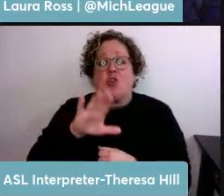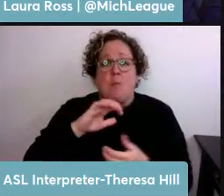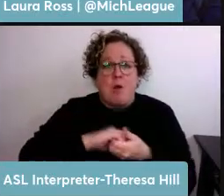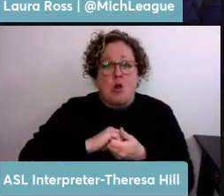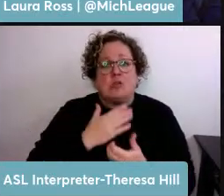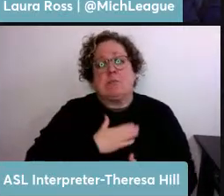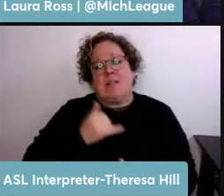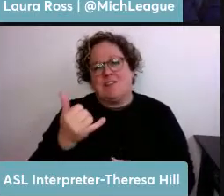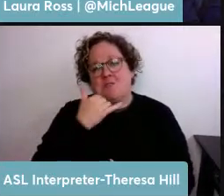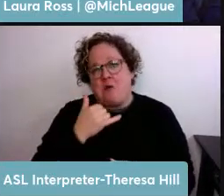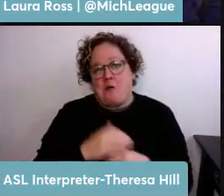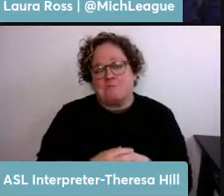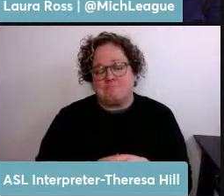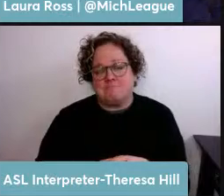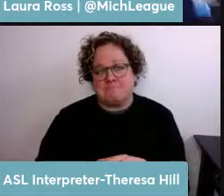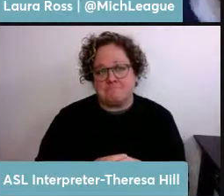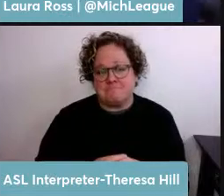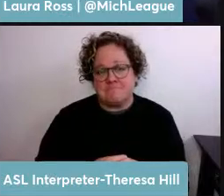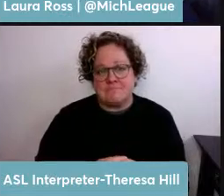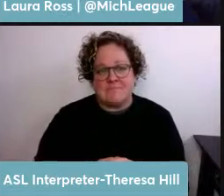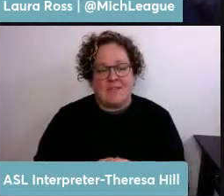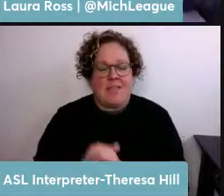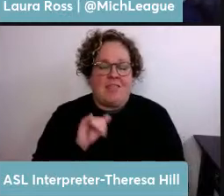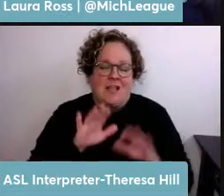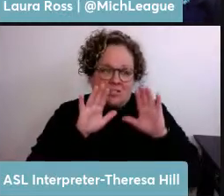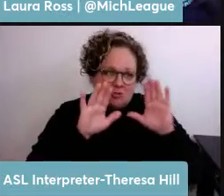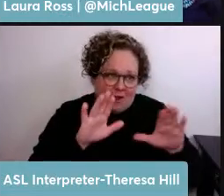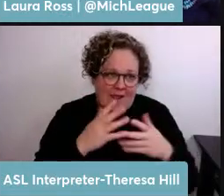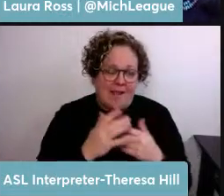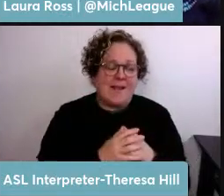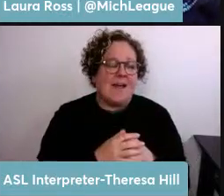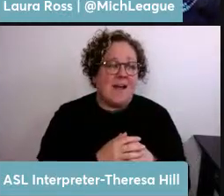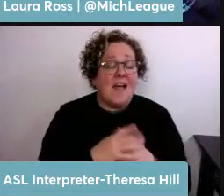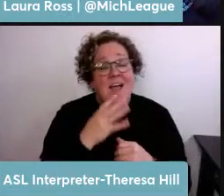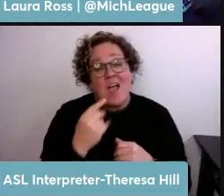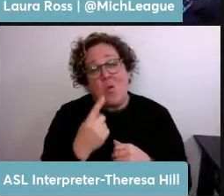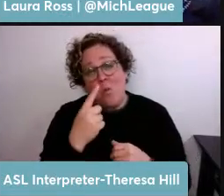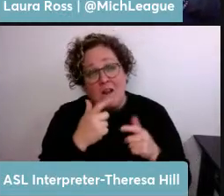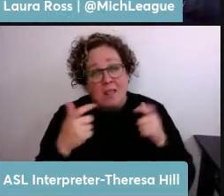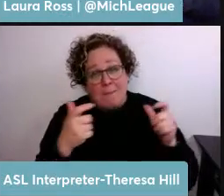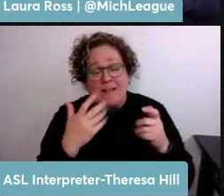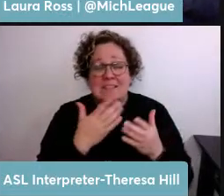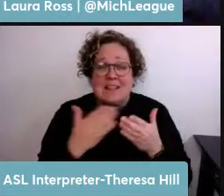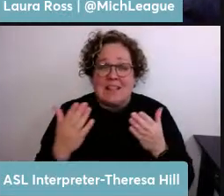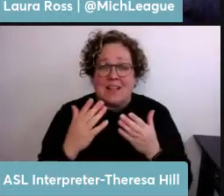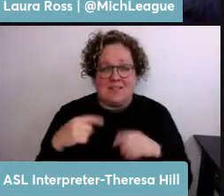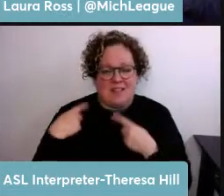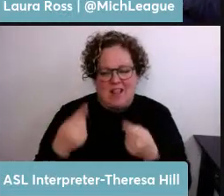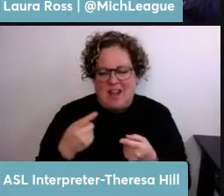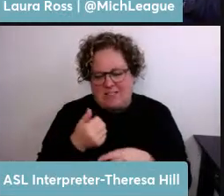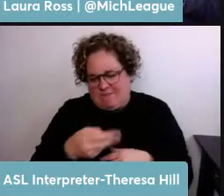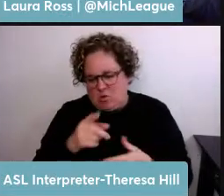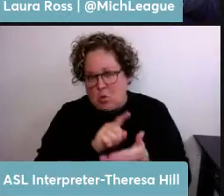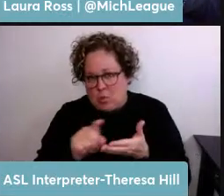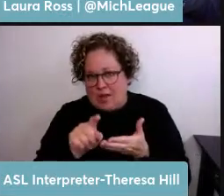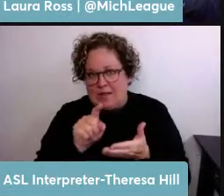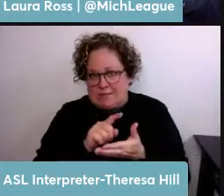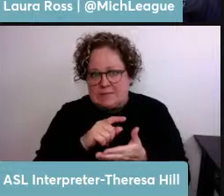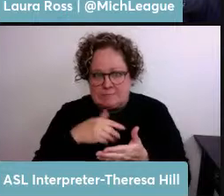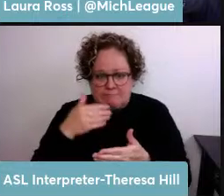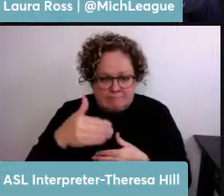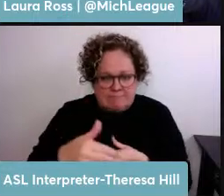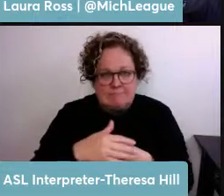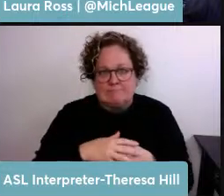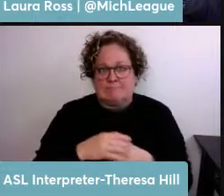call. That's great. Yeah, I think, and one of the biggest things in this next few weeks too, is just making sure that we